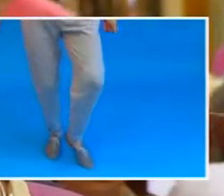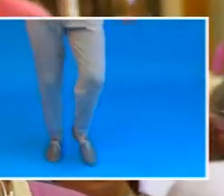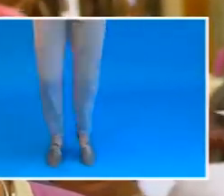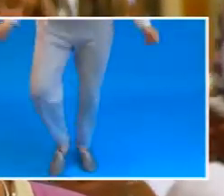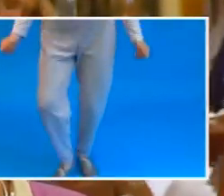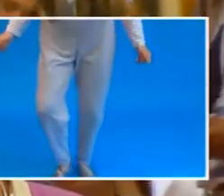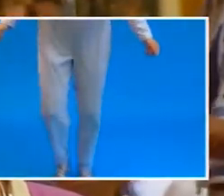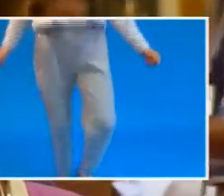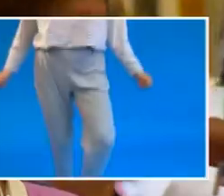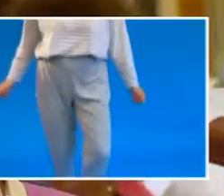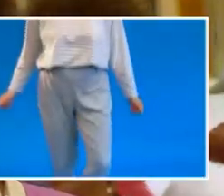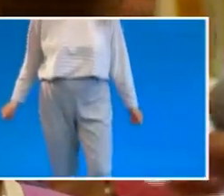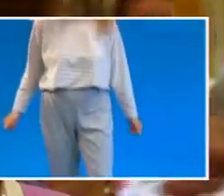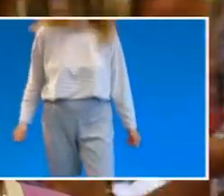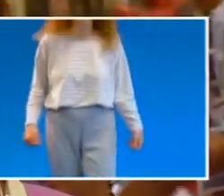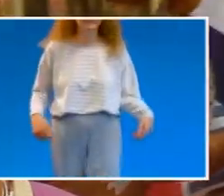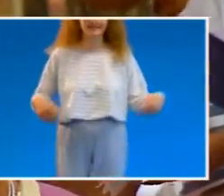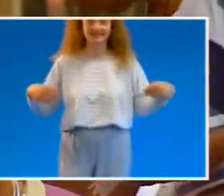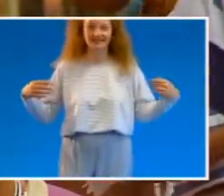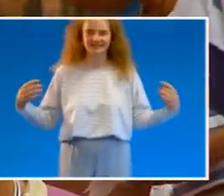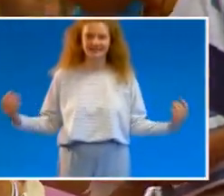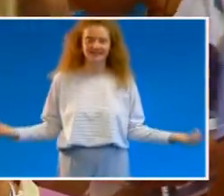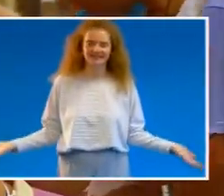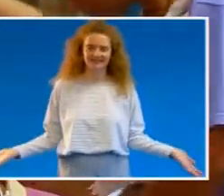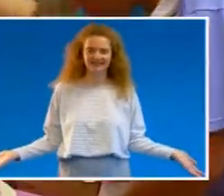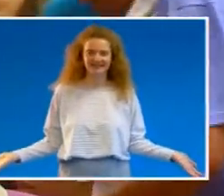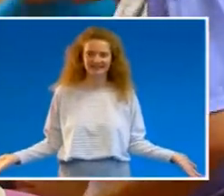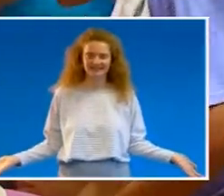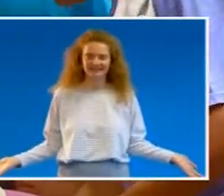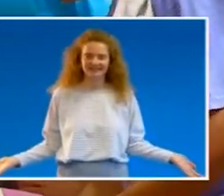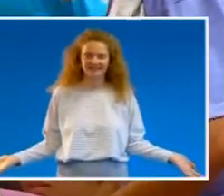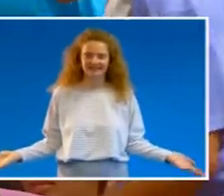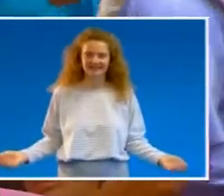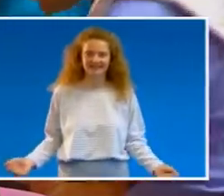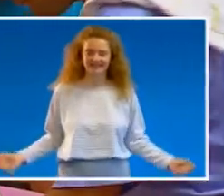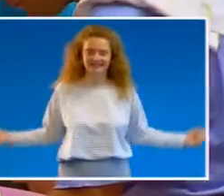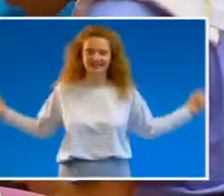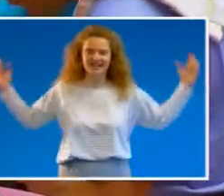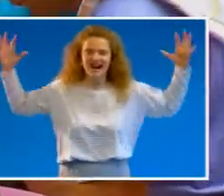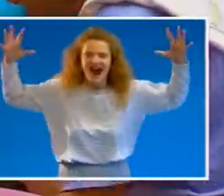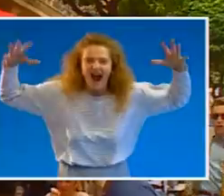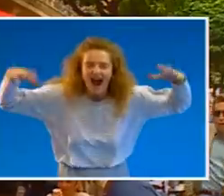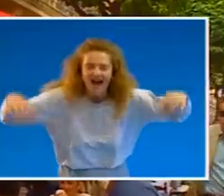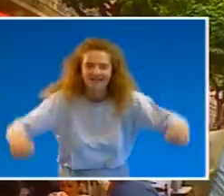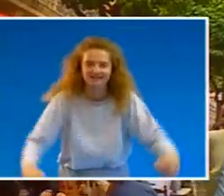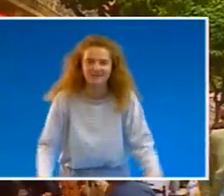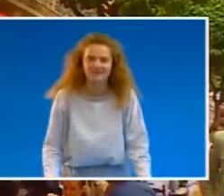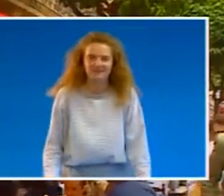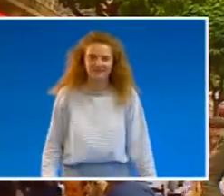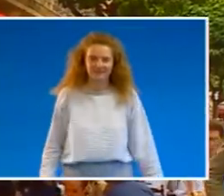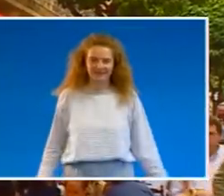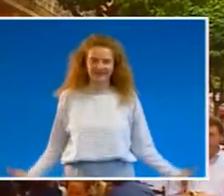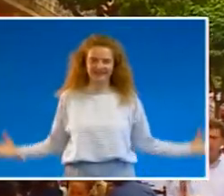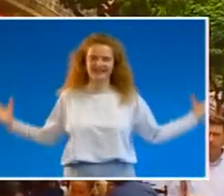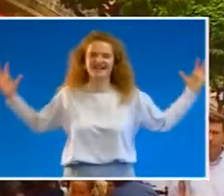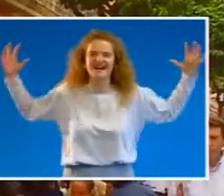He danced about in his stockinged feet to show that he was here. He played he was a great big bear.